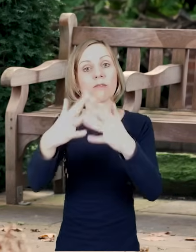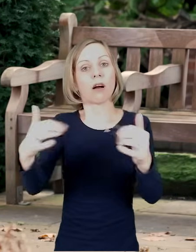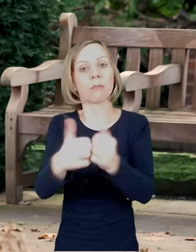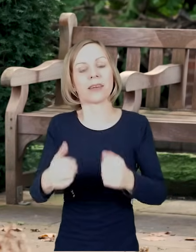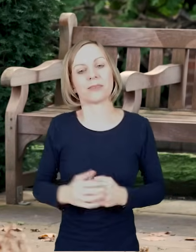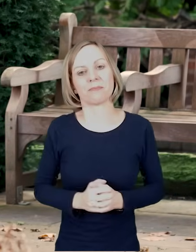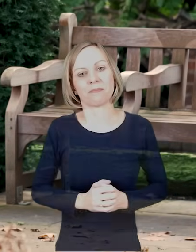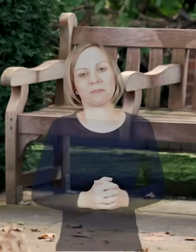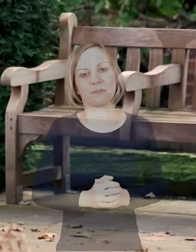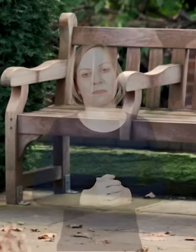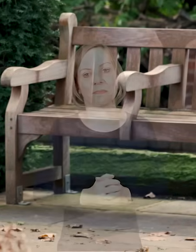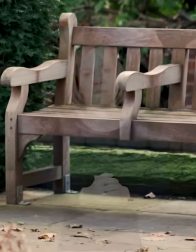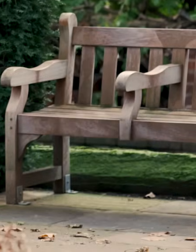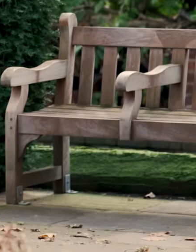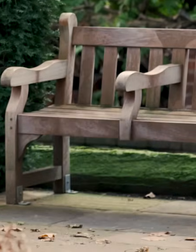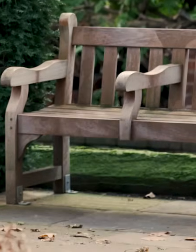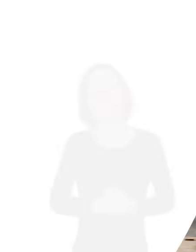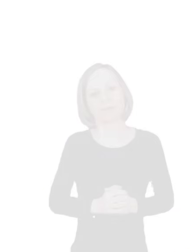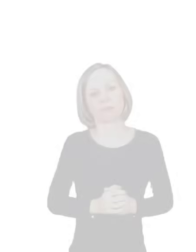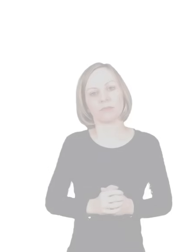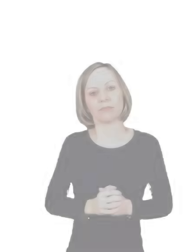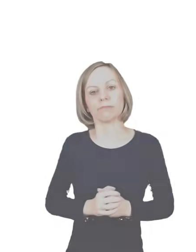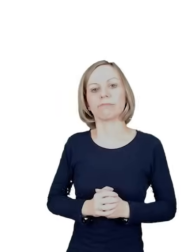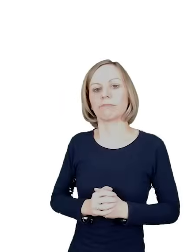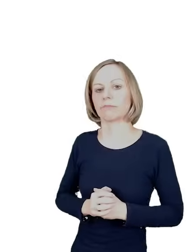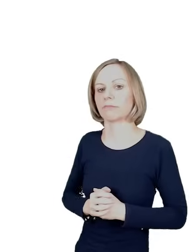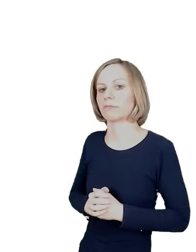and forever. Amen.